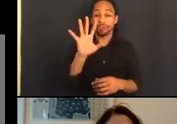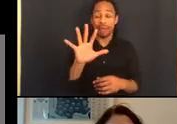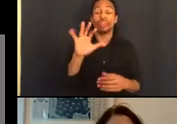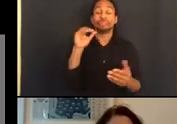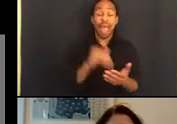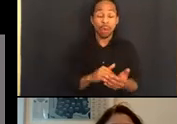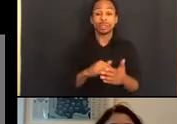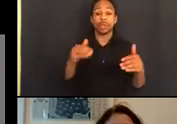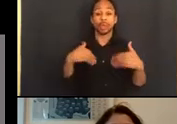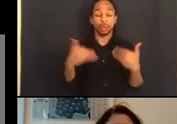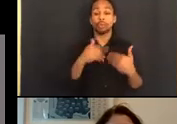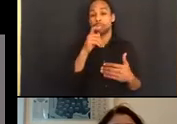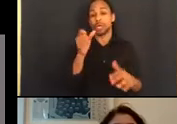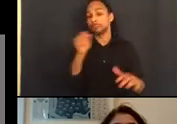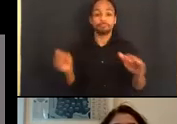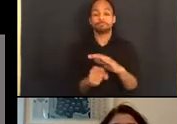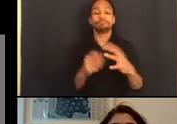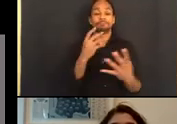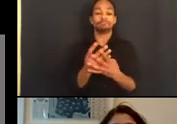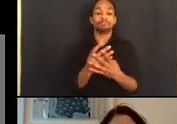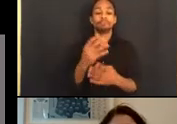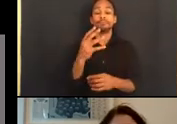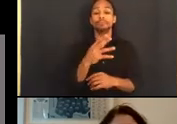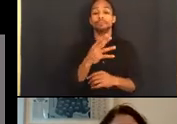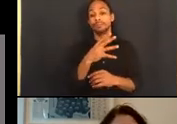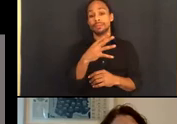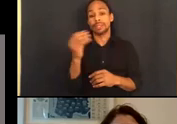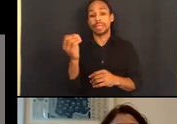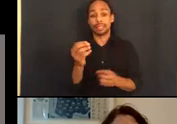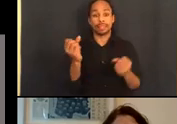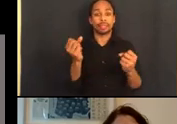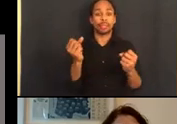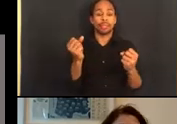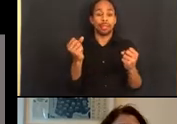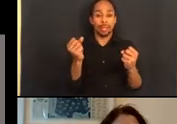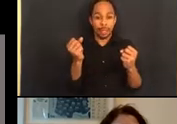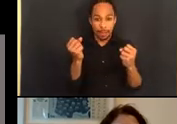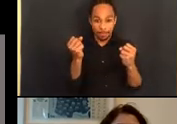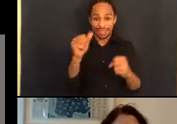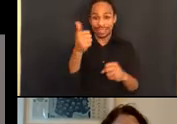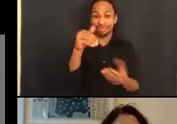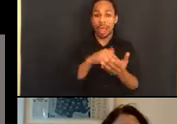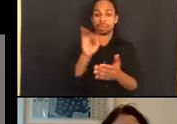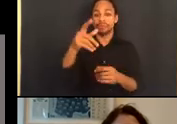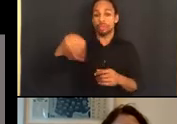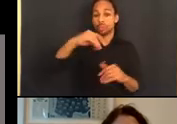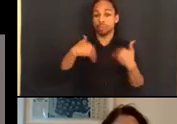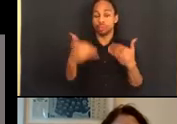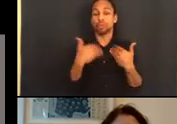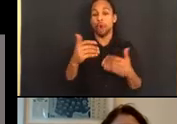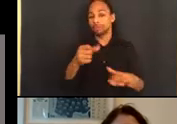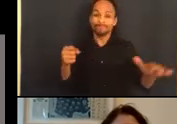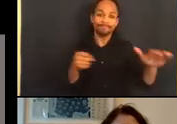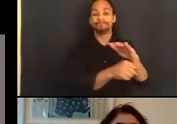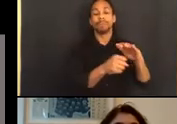country, nationally, are detained pre-trial, right? Awaiting a determination on whether or not